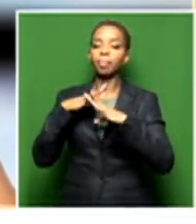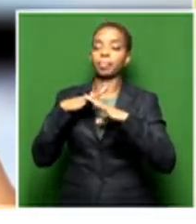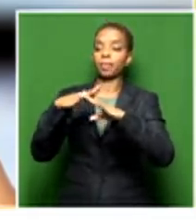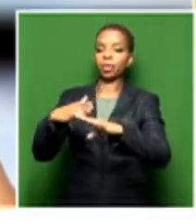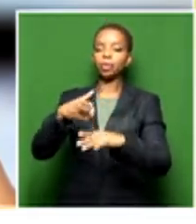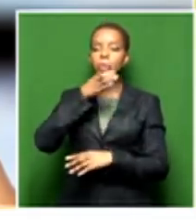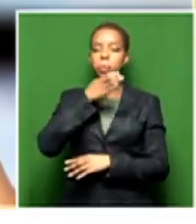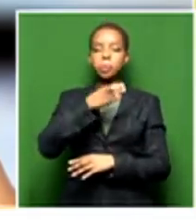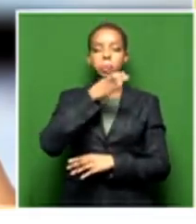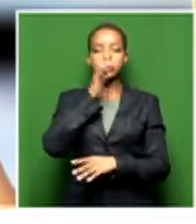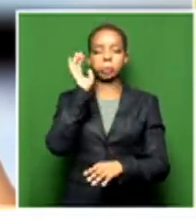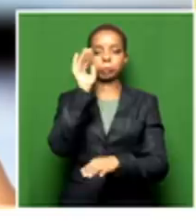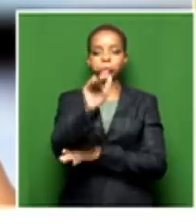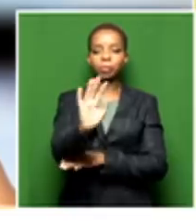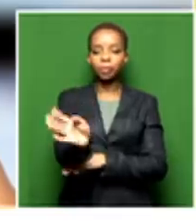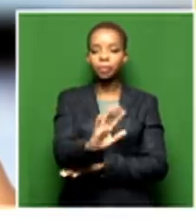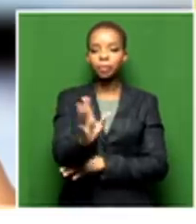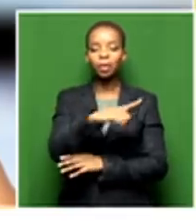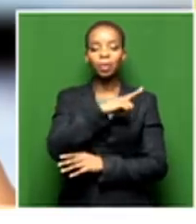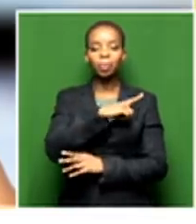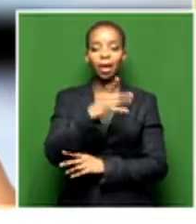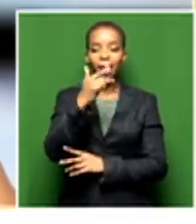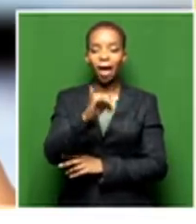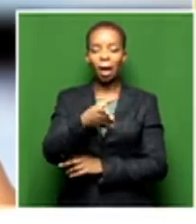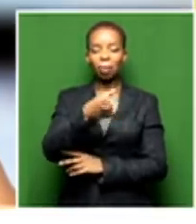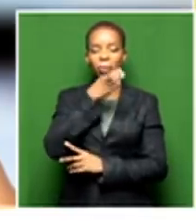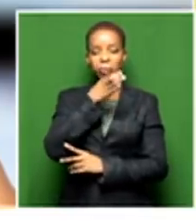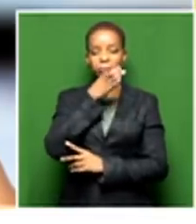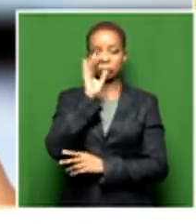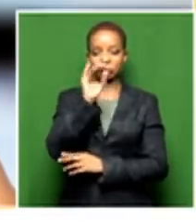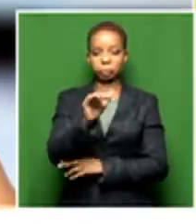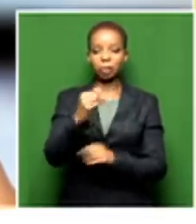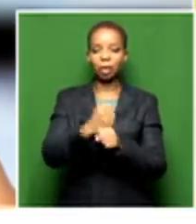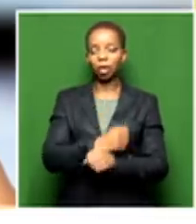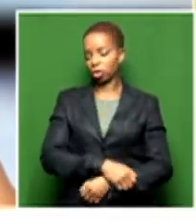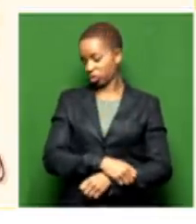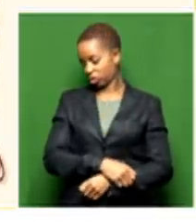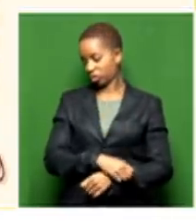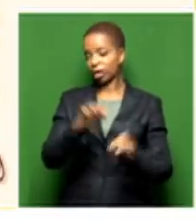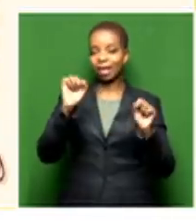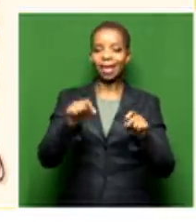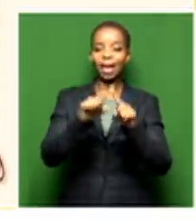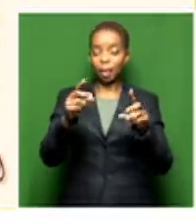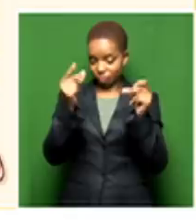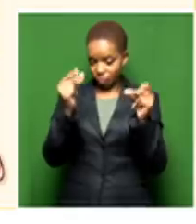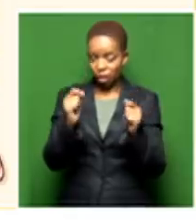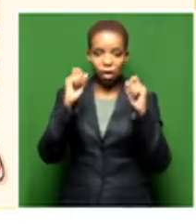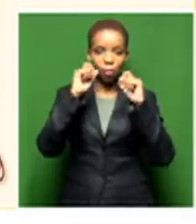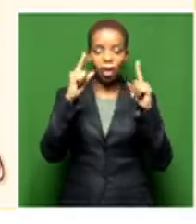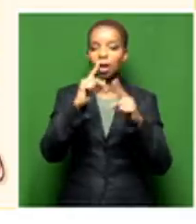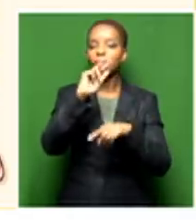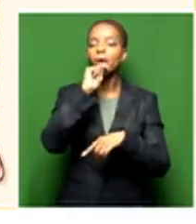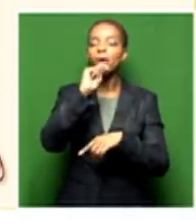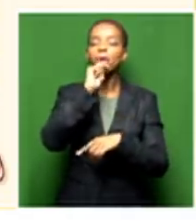of alcohol, because what happens with alcohol, it makes you go to sleep quite quickly, but you wake up at about 2 or 3 in